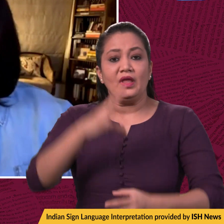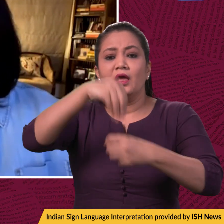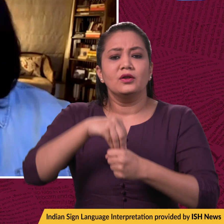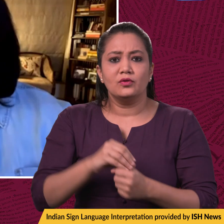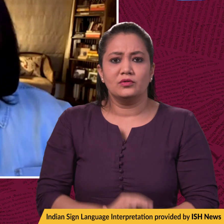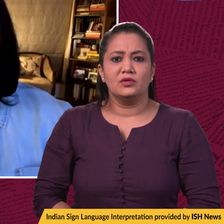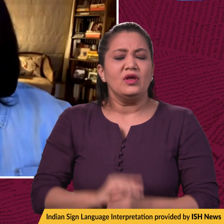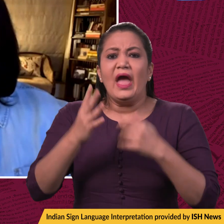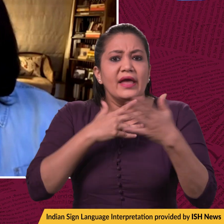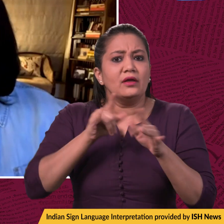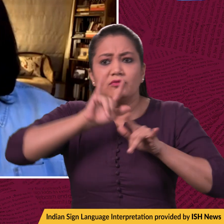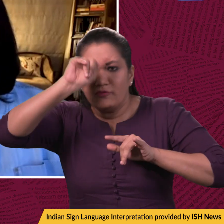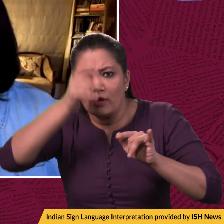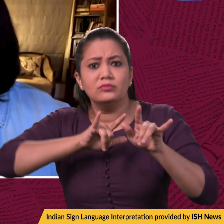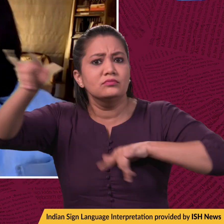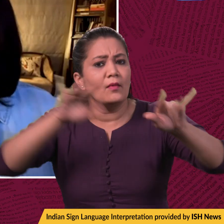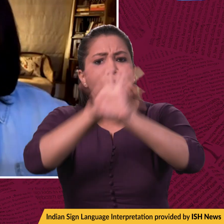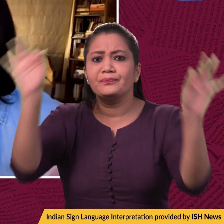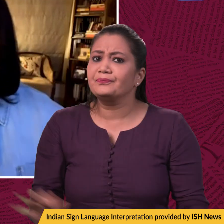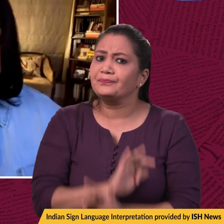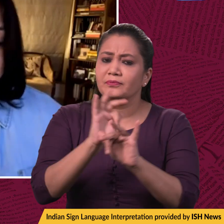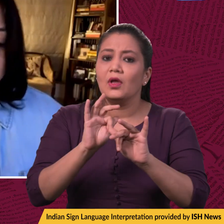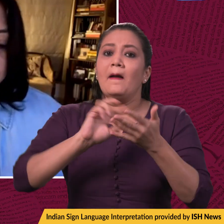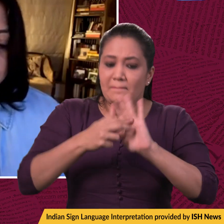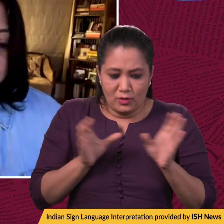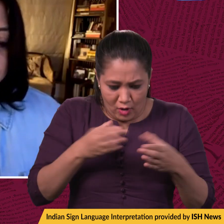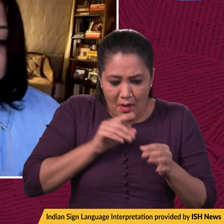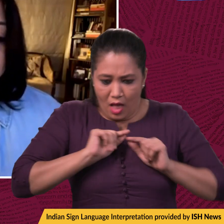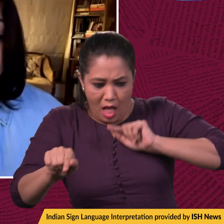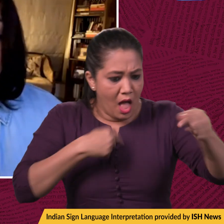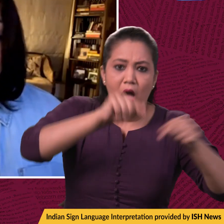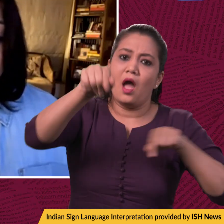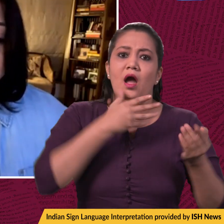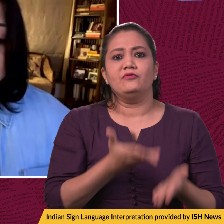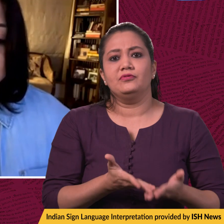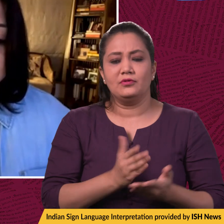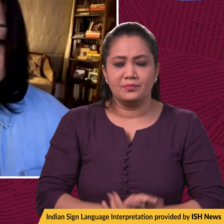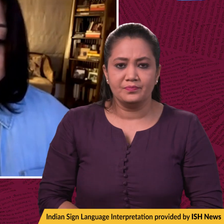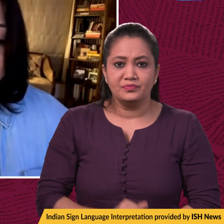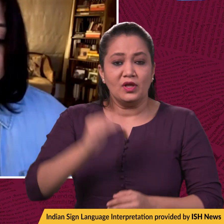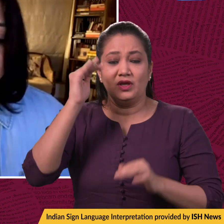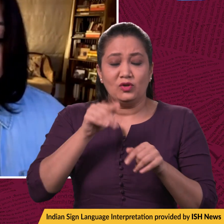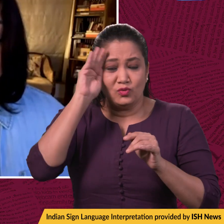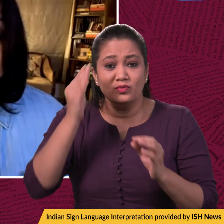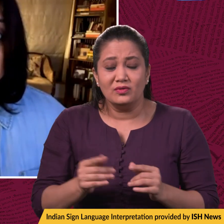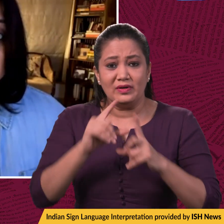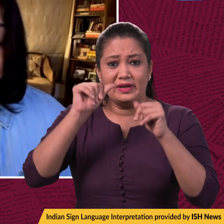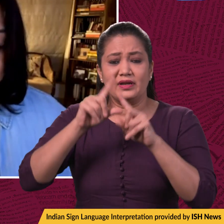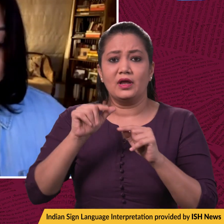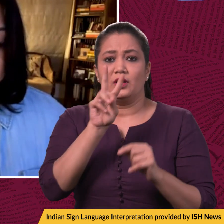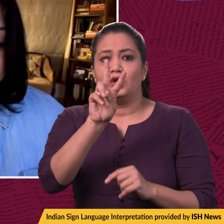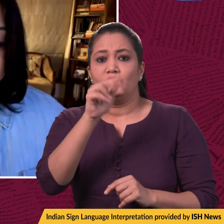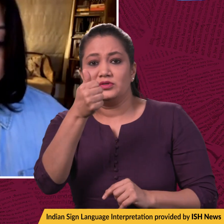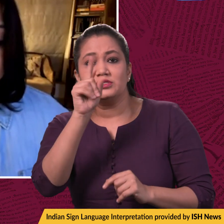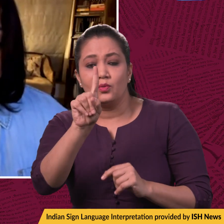with no links to international travel, which means community transmission within the country. According to the latest data, there are now